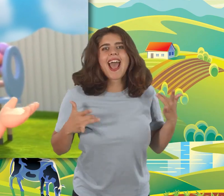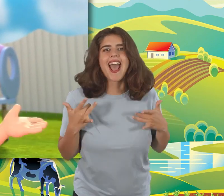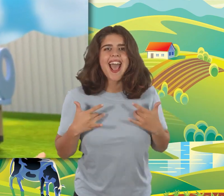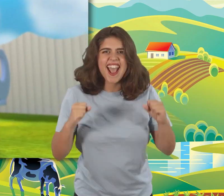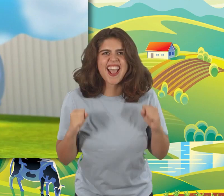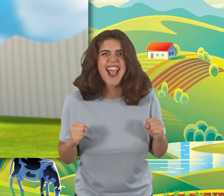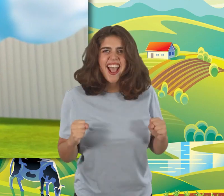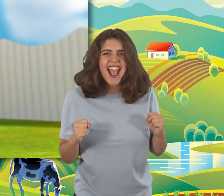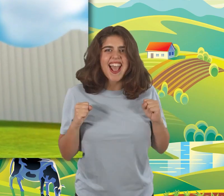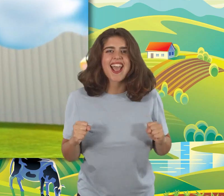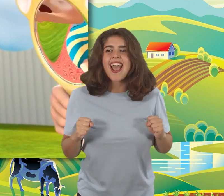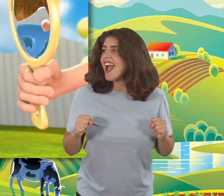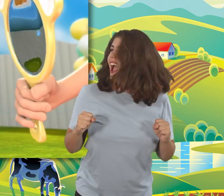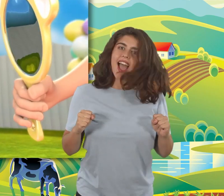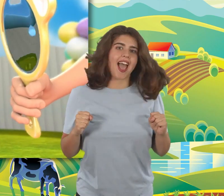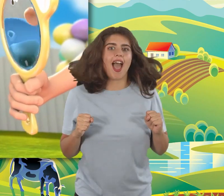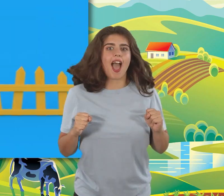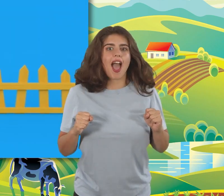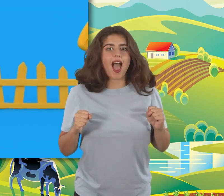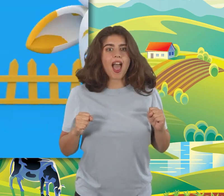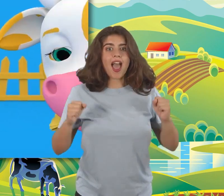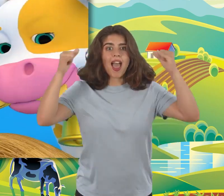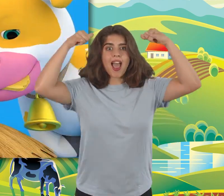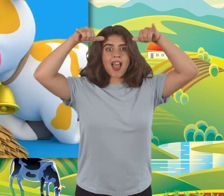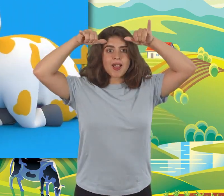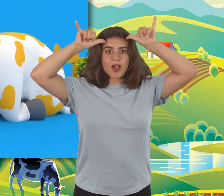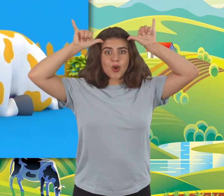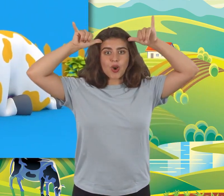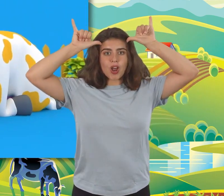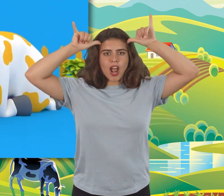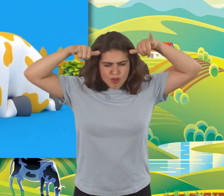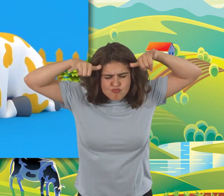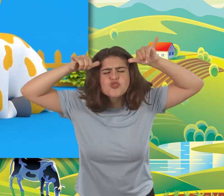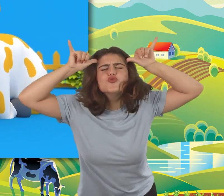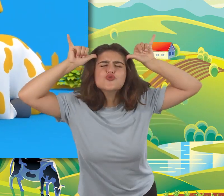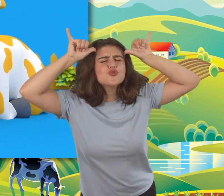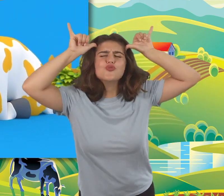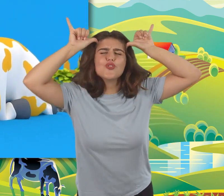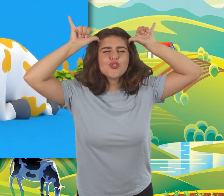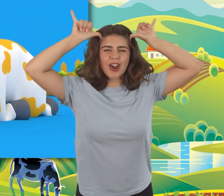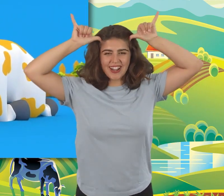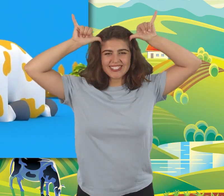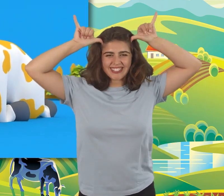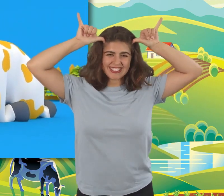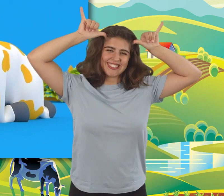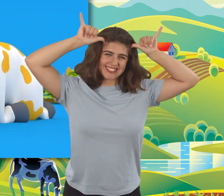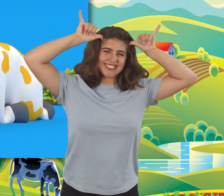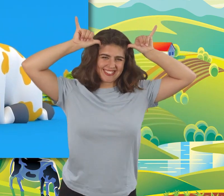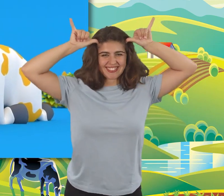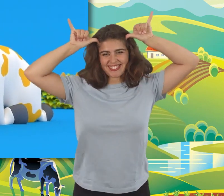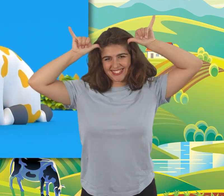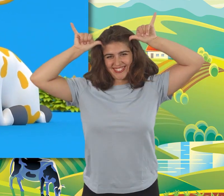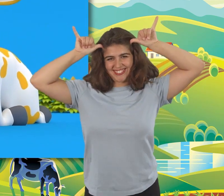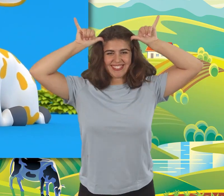don't think I can wait. I'm a cow. Moo!